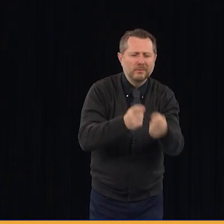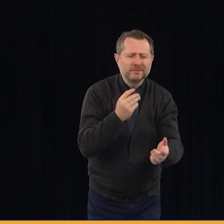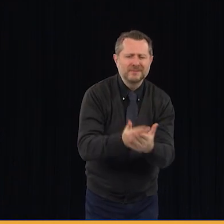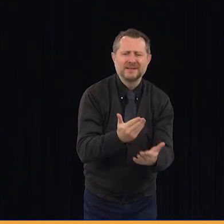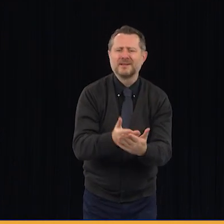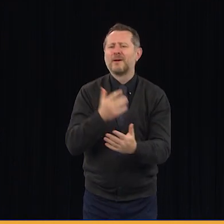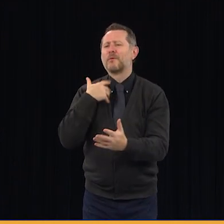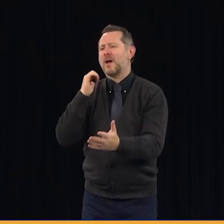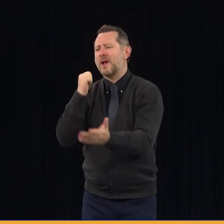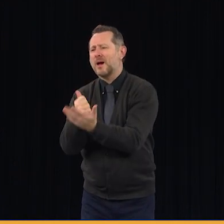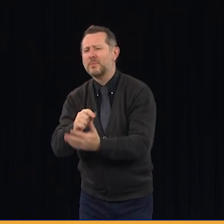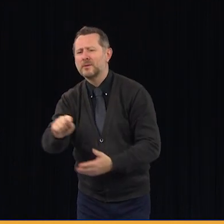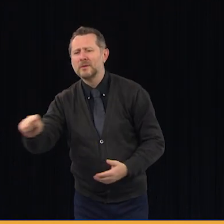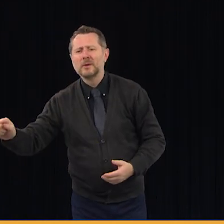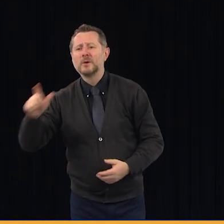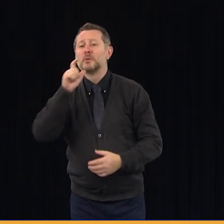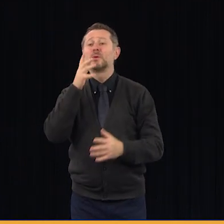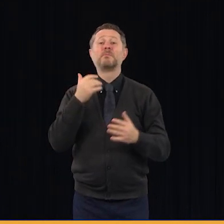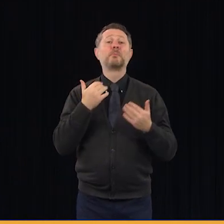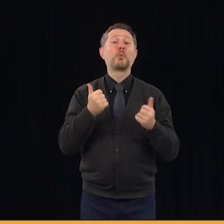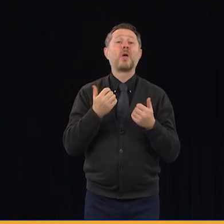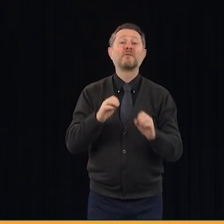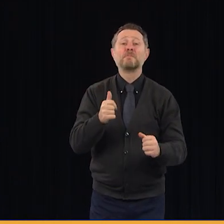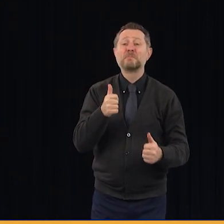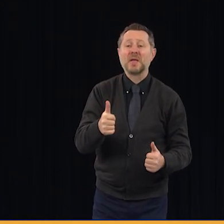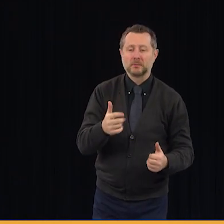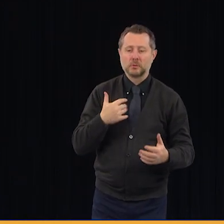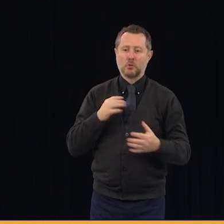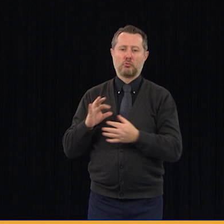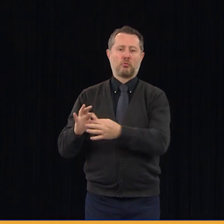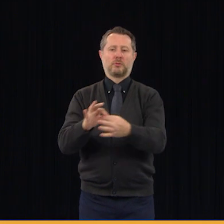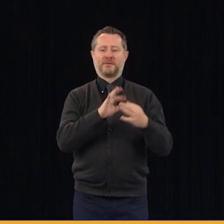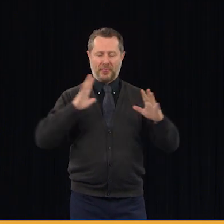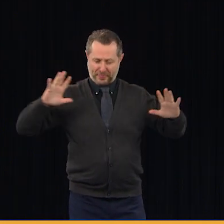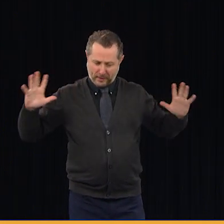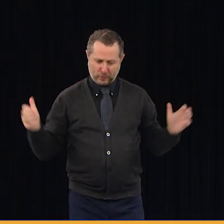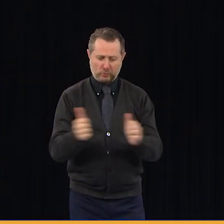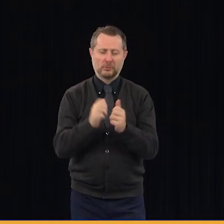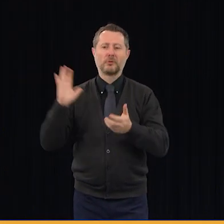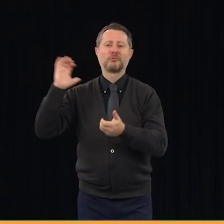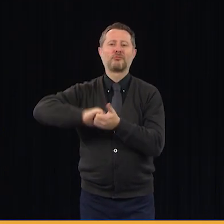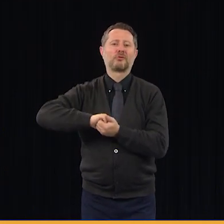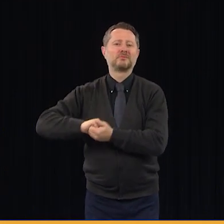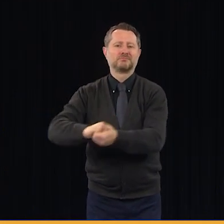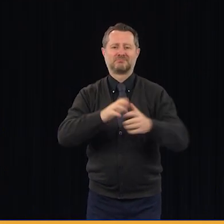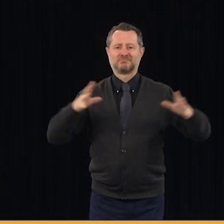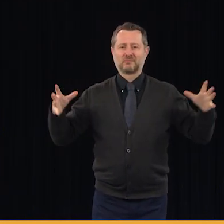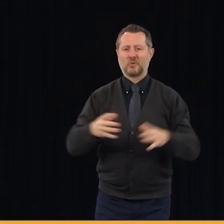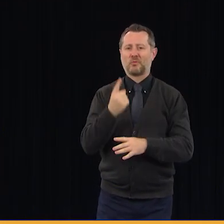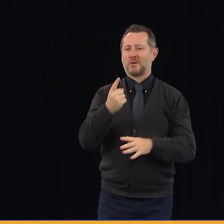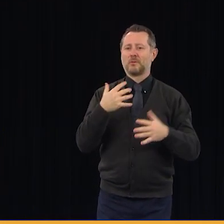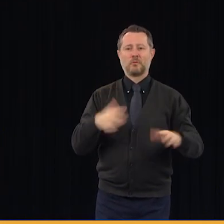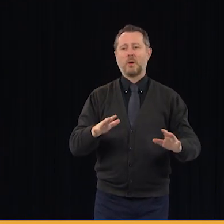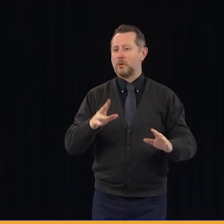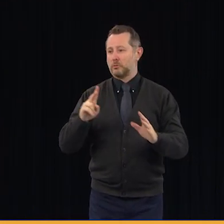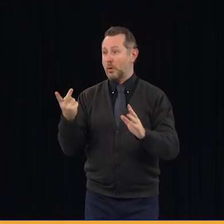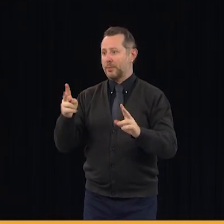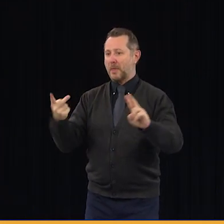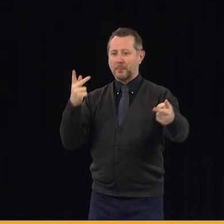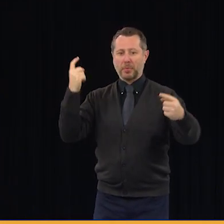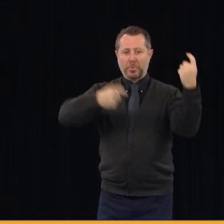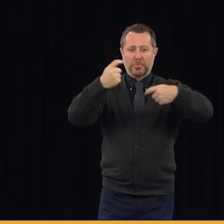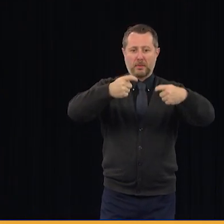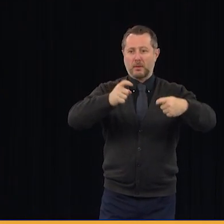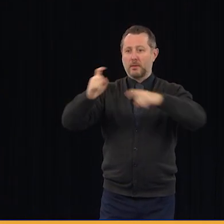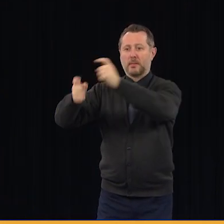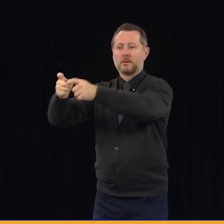The best effort is if we can coordinate all those resources to make sure there's not duplication and we're actually addressing the right